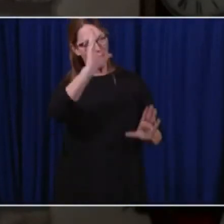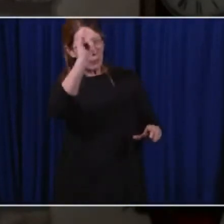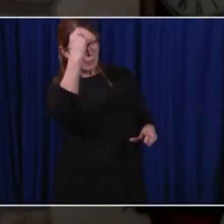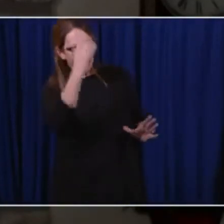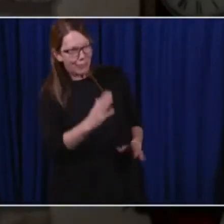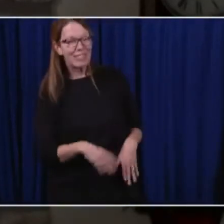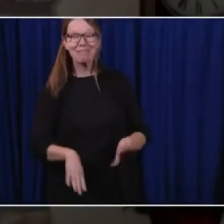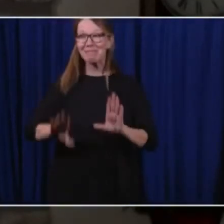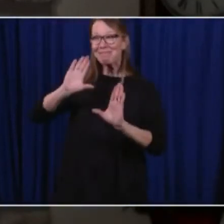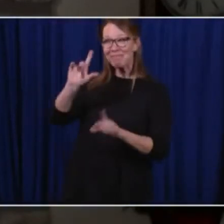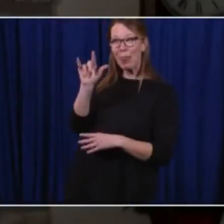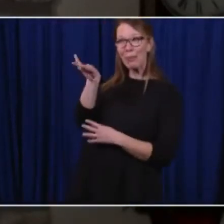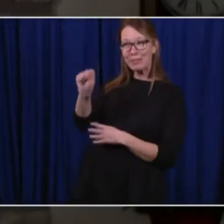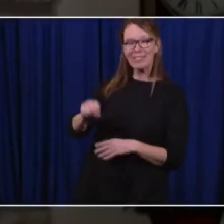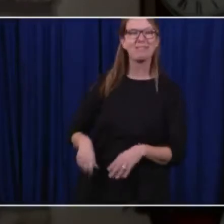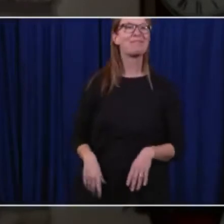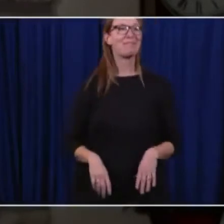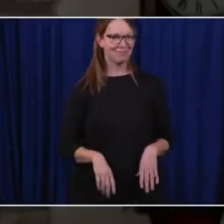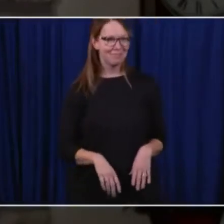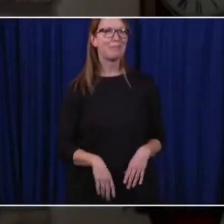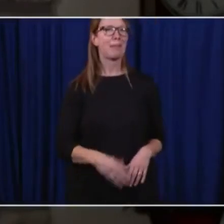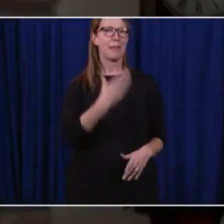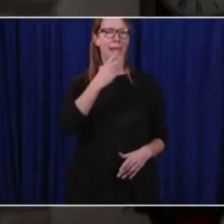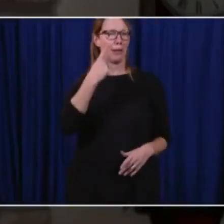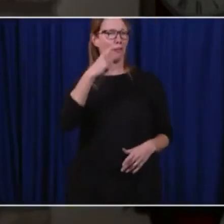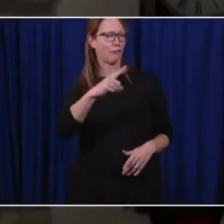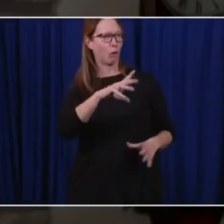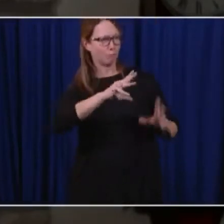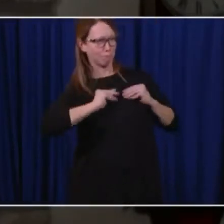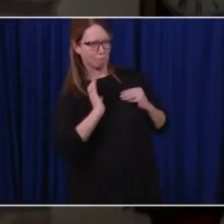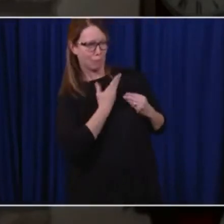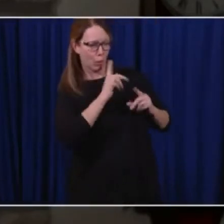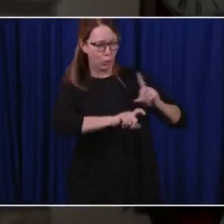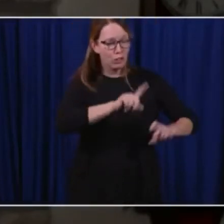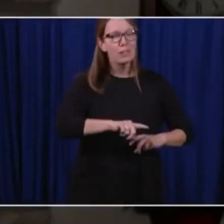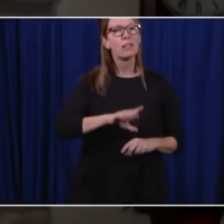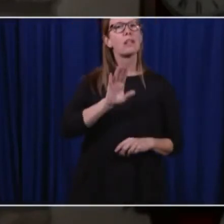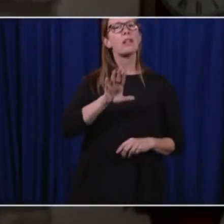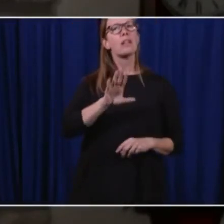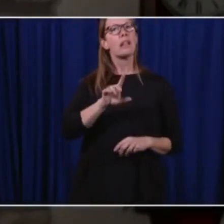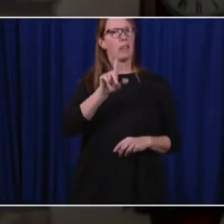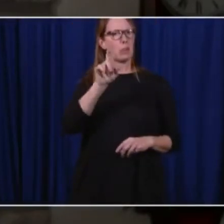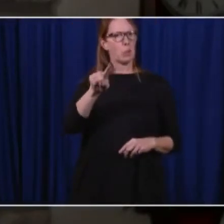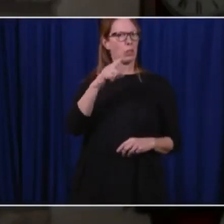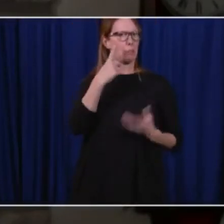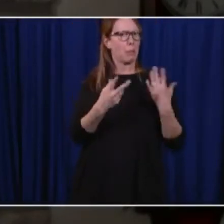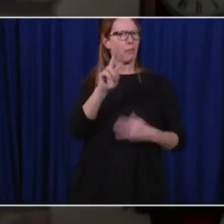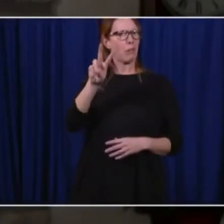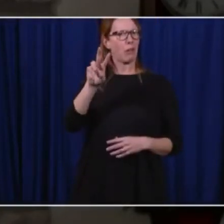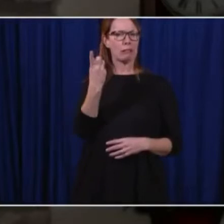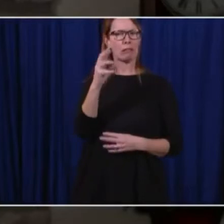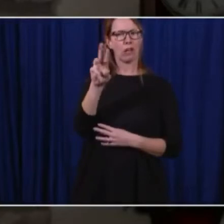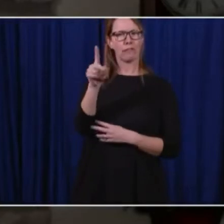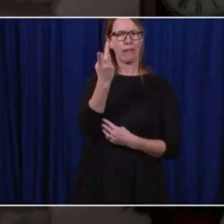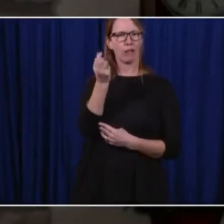Luis. Thank you so much for doing this, Governor. Thank you. This question might be for Dr. Vanderhoff.